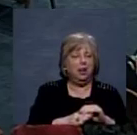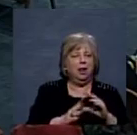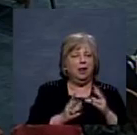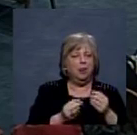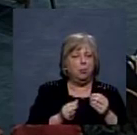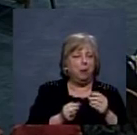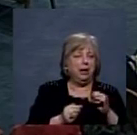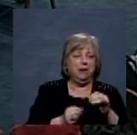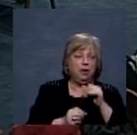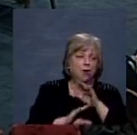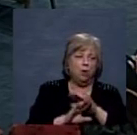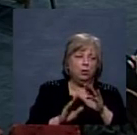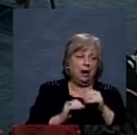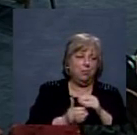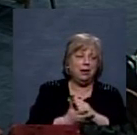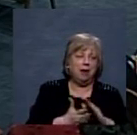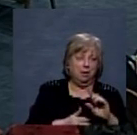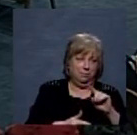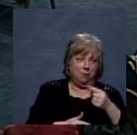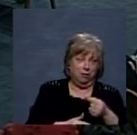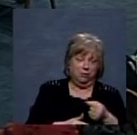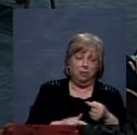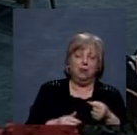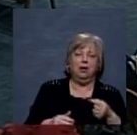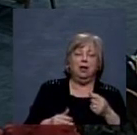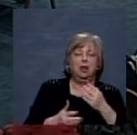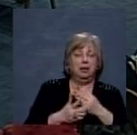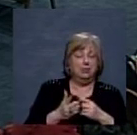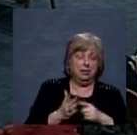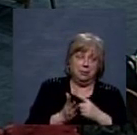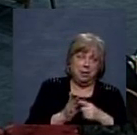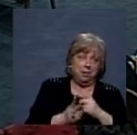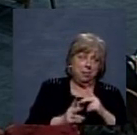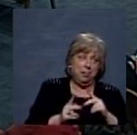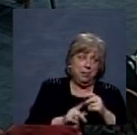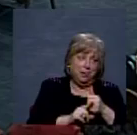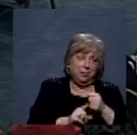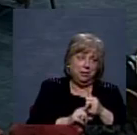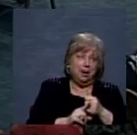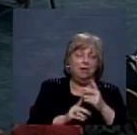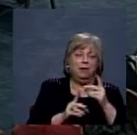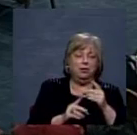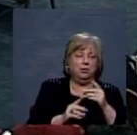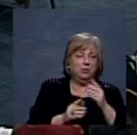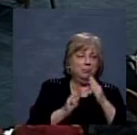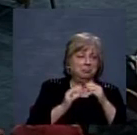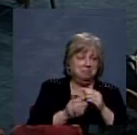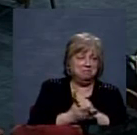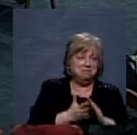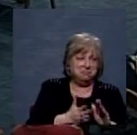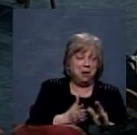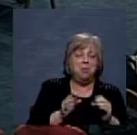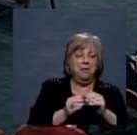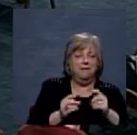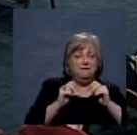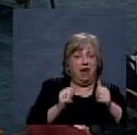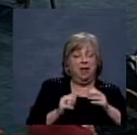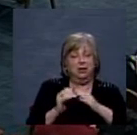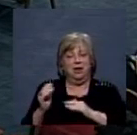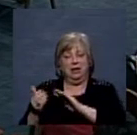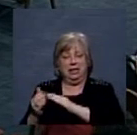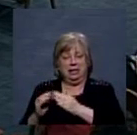down first. So sometimes people get it torn down faster and with less money than we spend on it. So just a word to